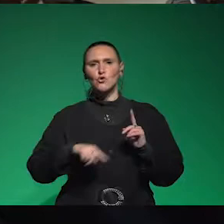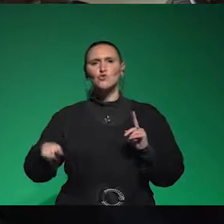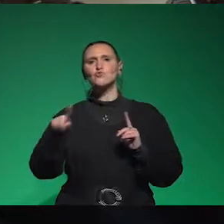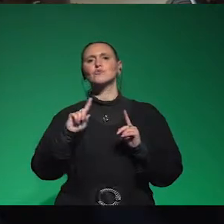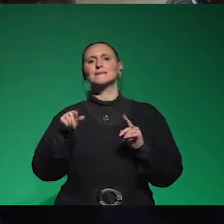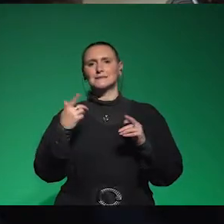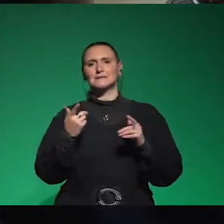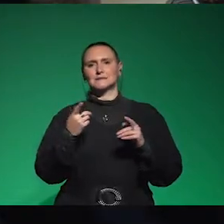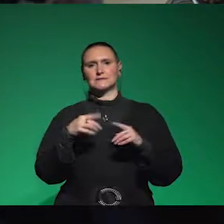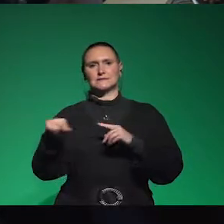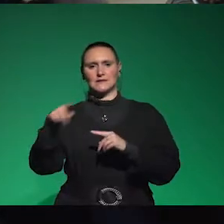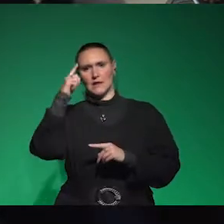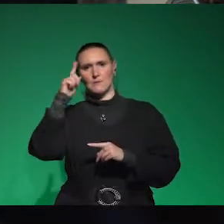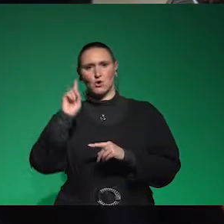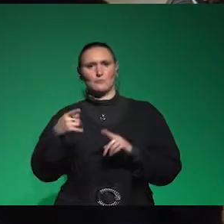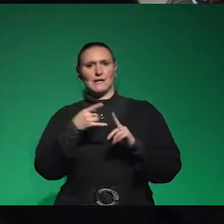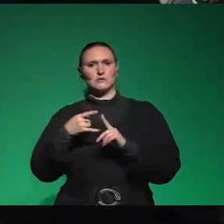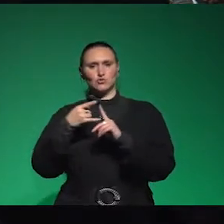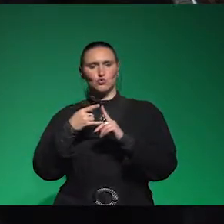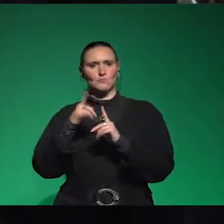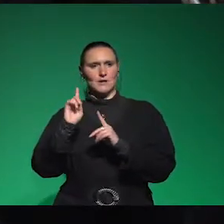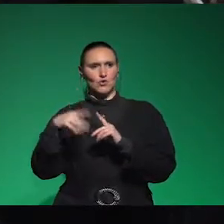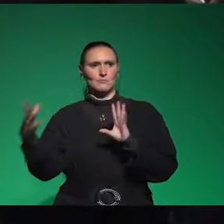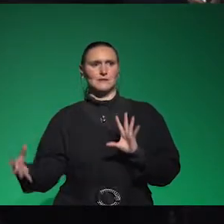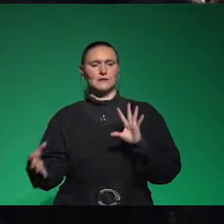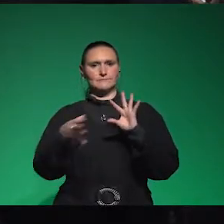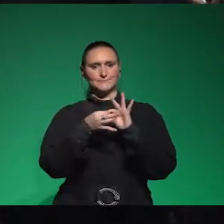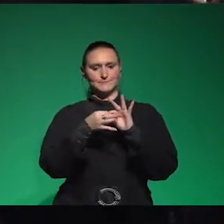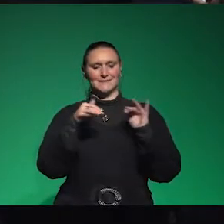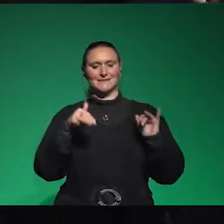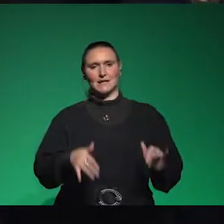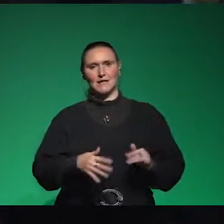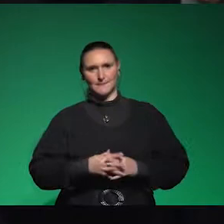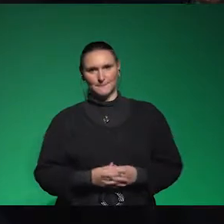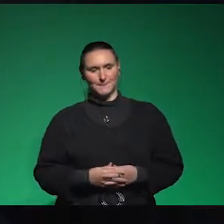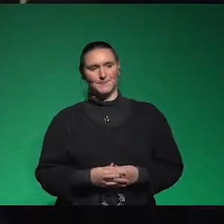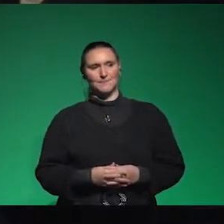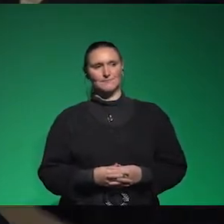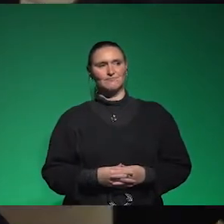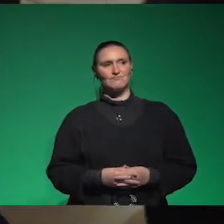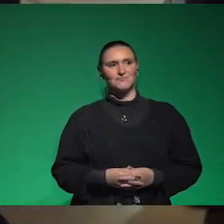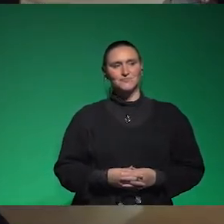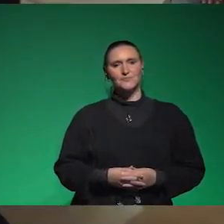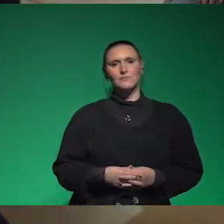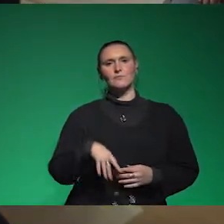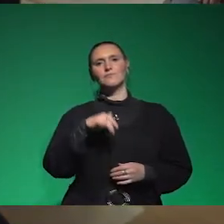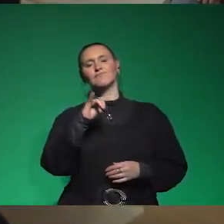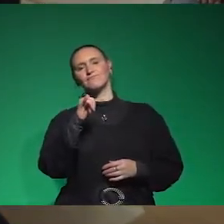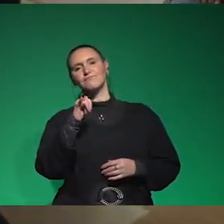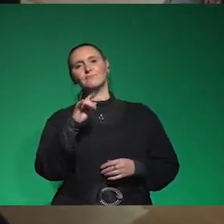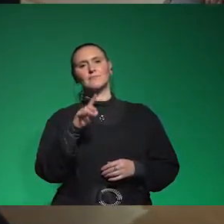He's in the jungle of Zoom. Exactly. Like we have been during the last 1.5 years, yeah. No? So good to